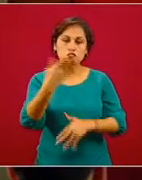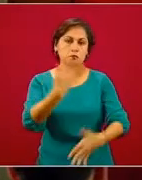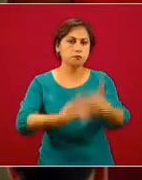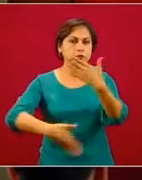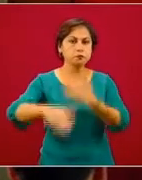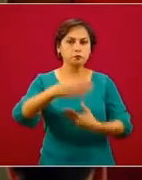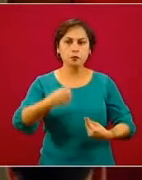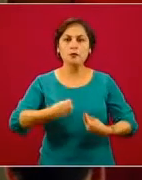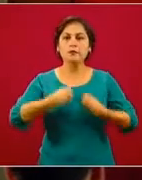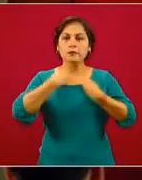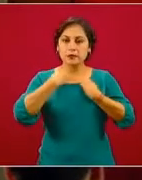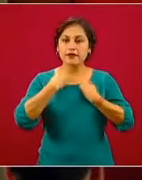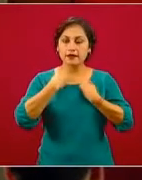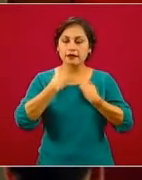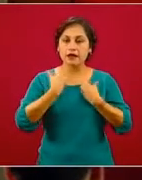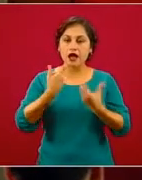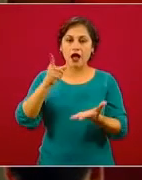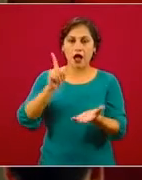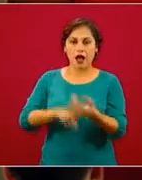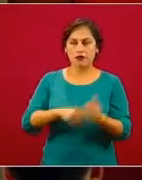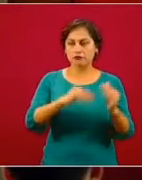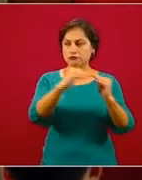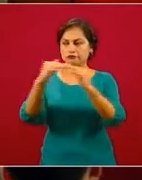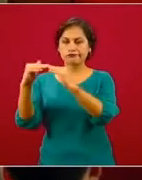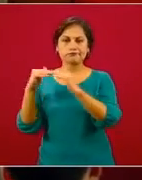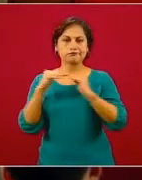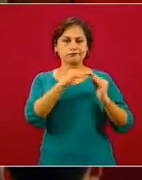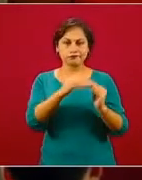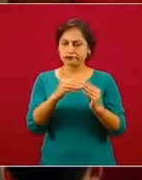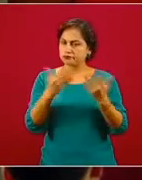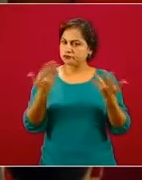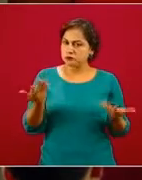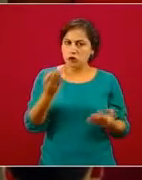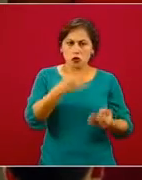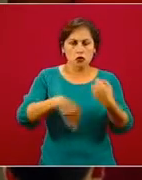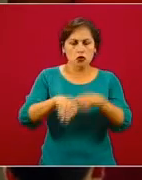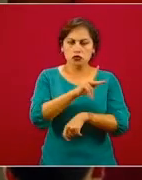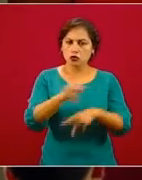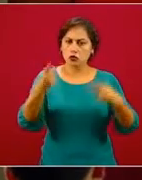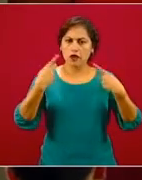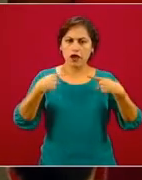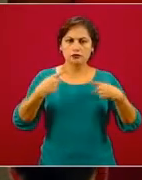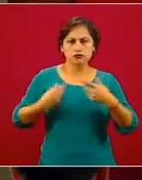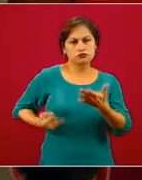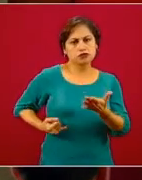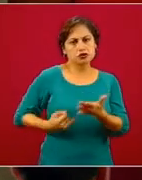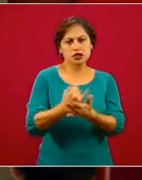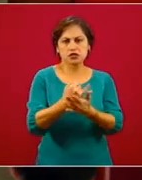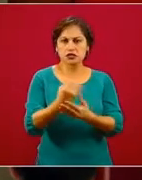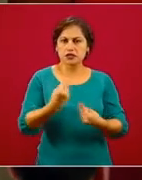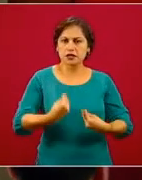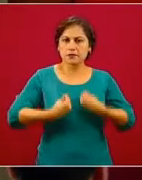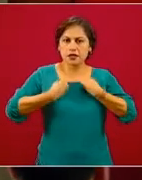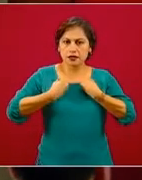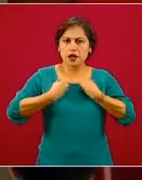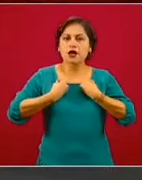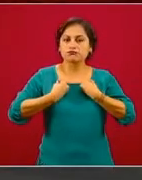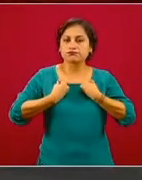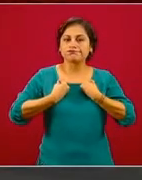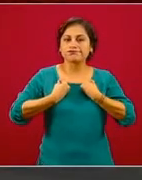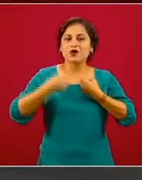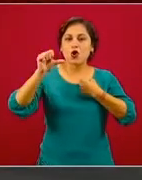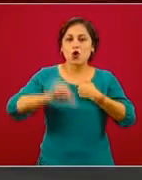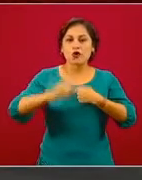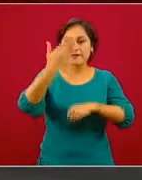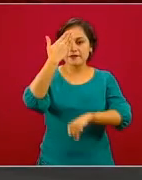as the legitimacy of their projects and plans. So we can choose the life that we want, and it's just as